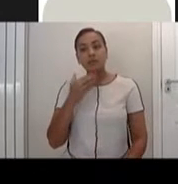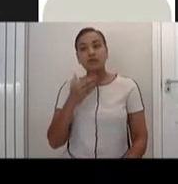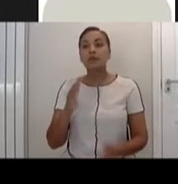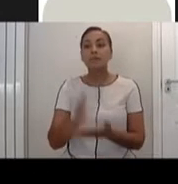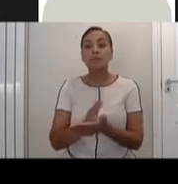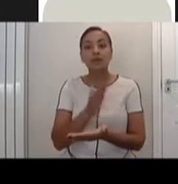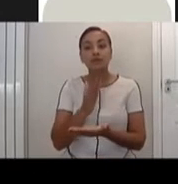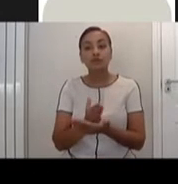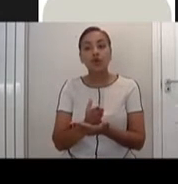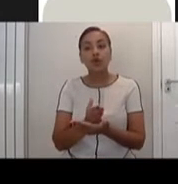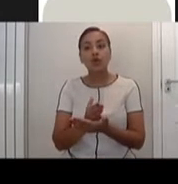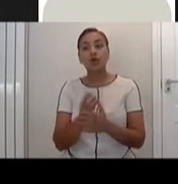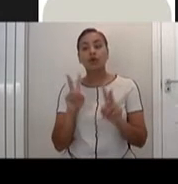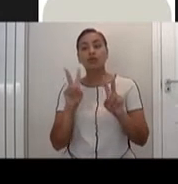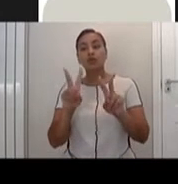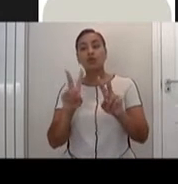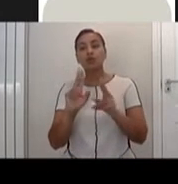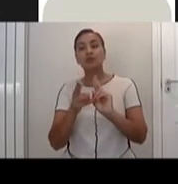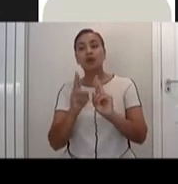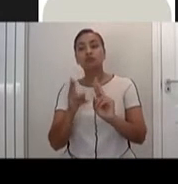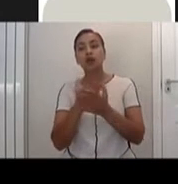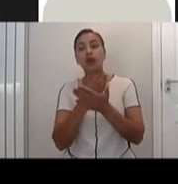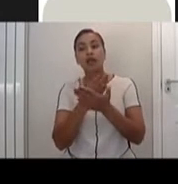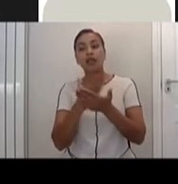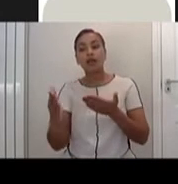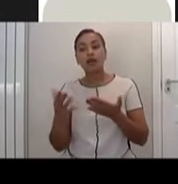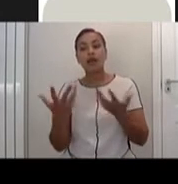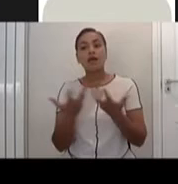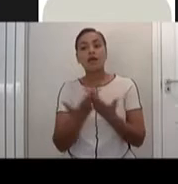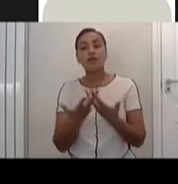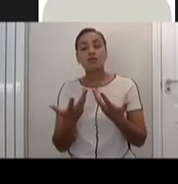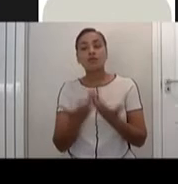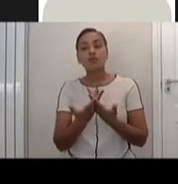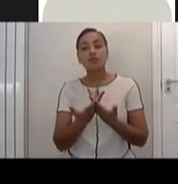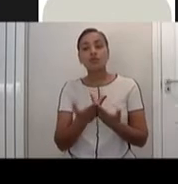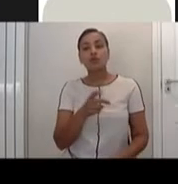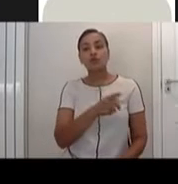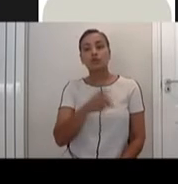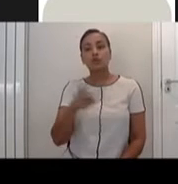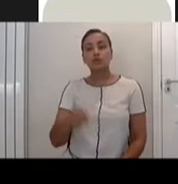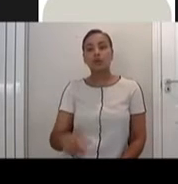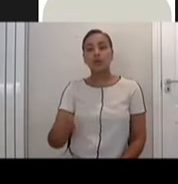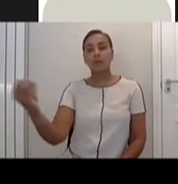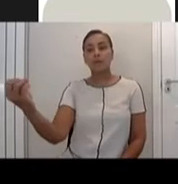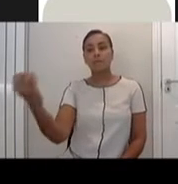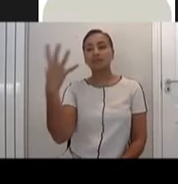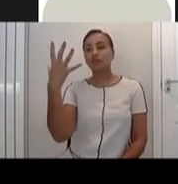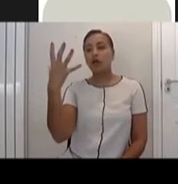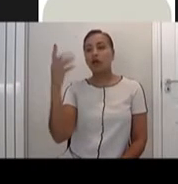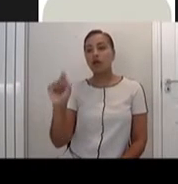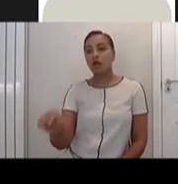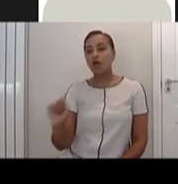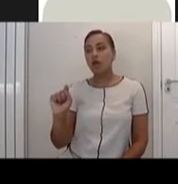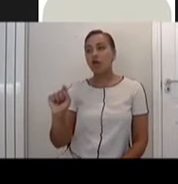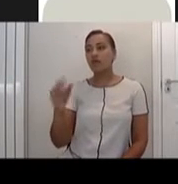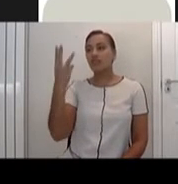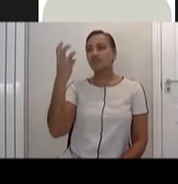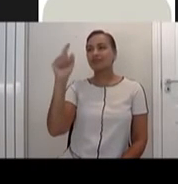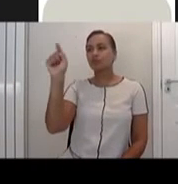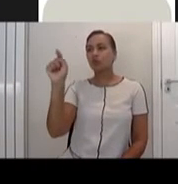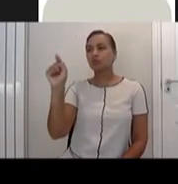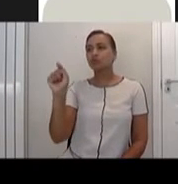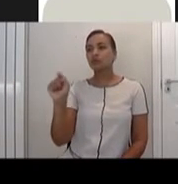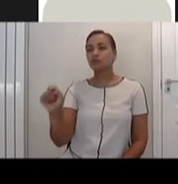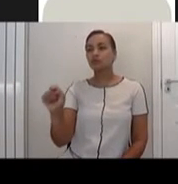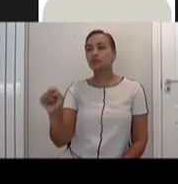that you can see her clearly at all times is if you go onto her picture, you'll see there's 3 little dots. If